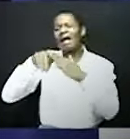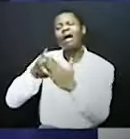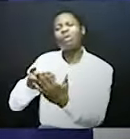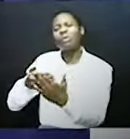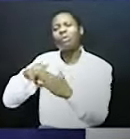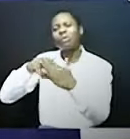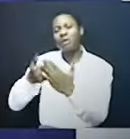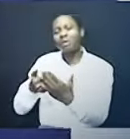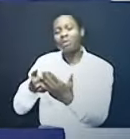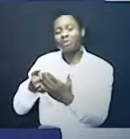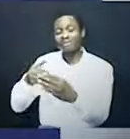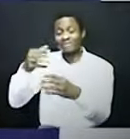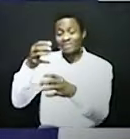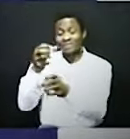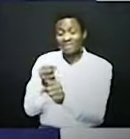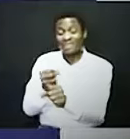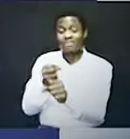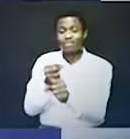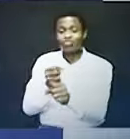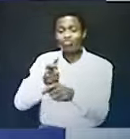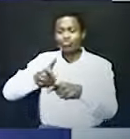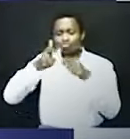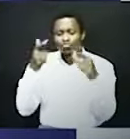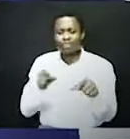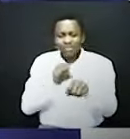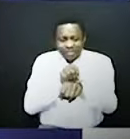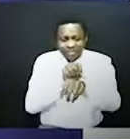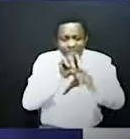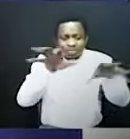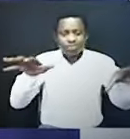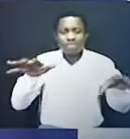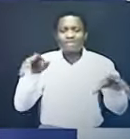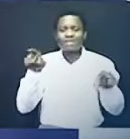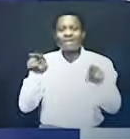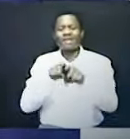Christians? How do we make maximum impact as Christians in